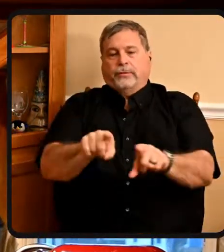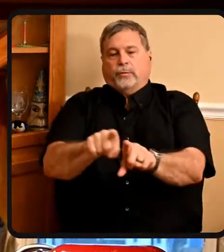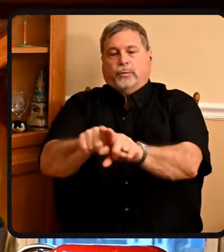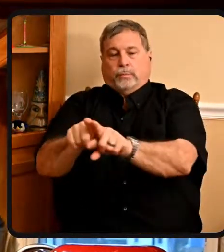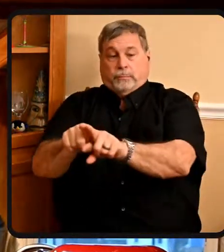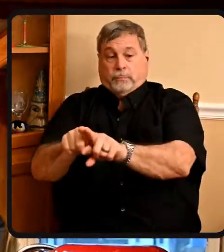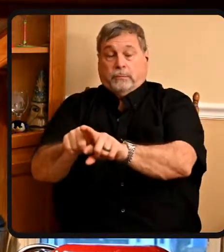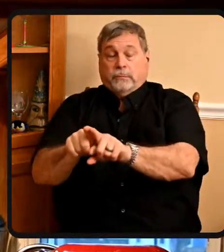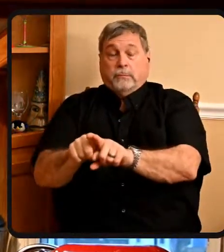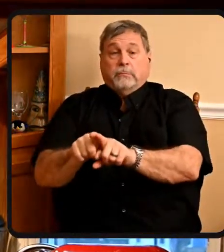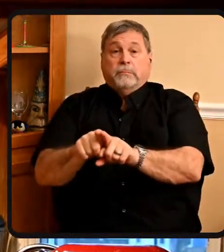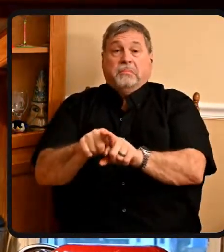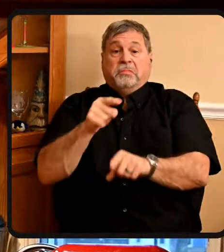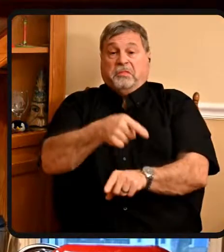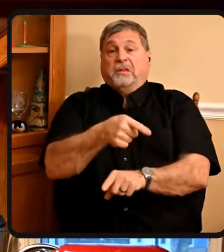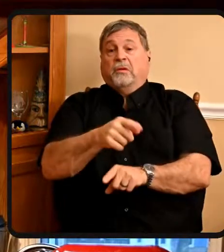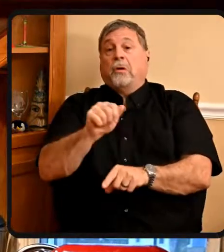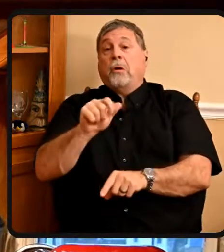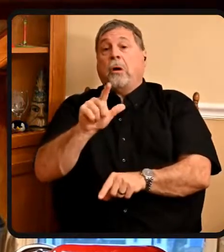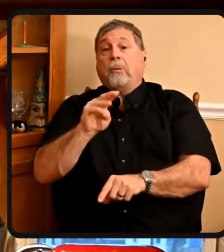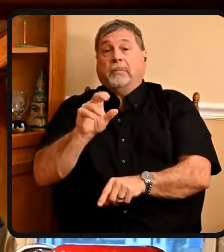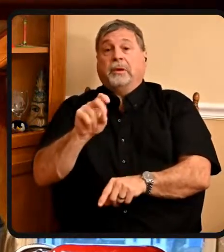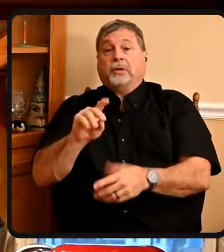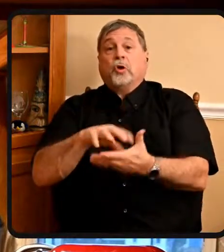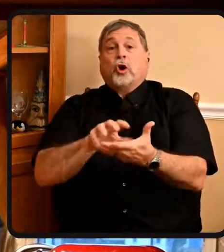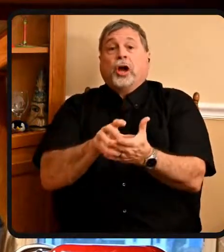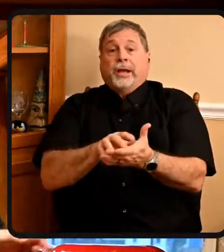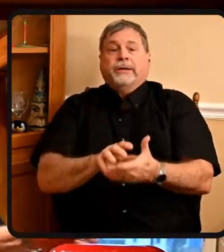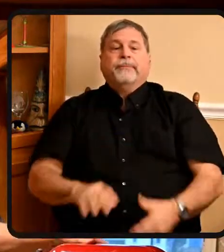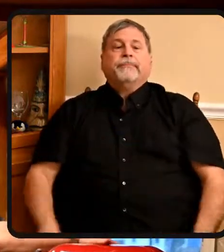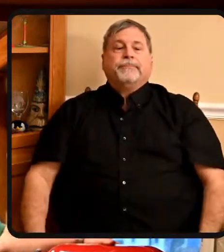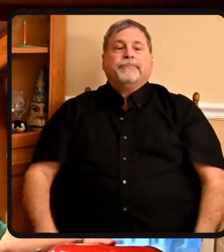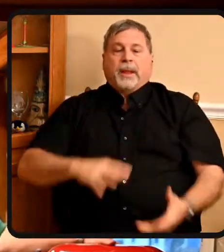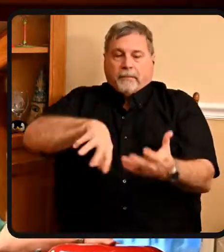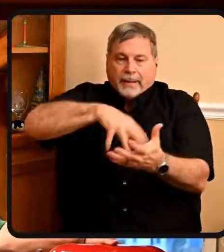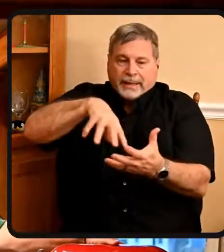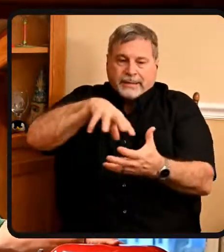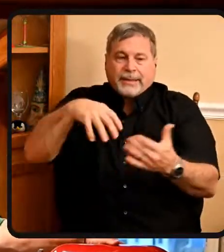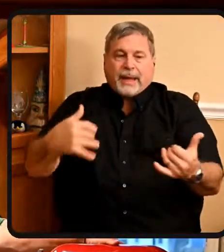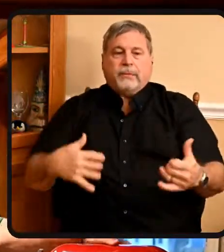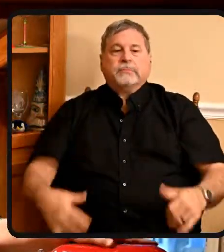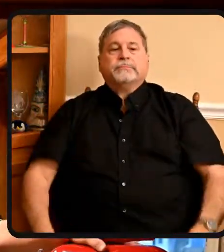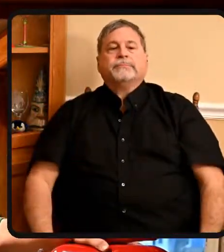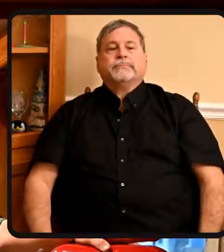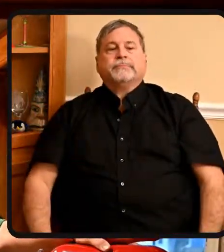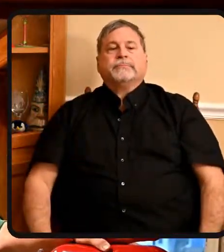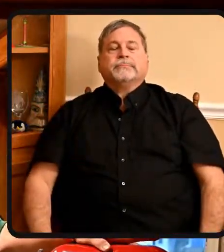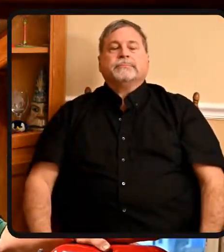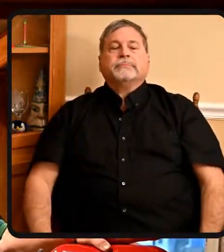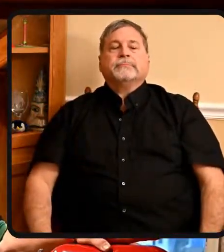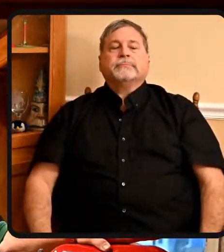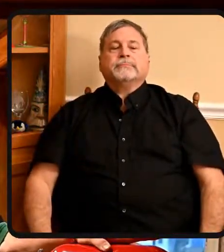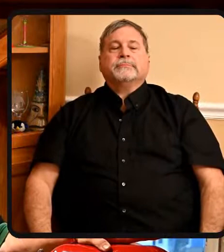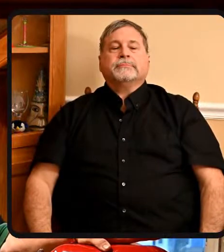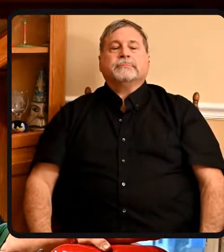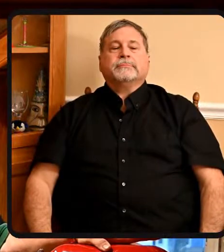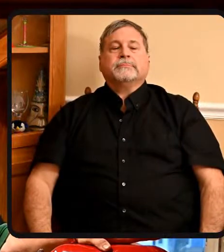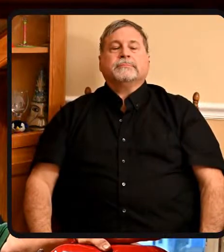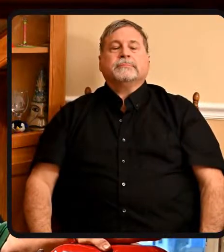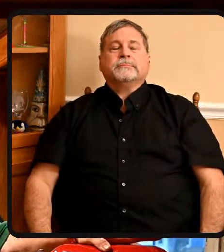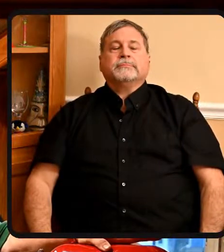add that in as well, because these are an almond cookie. And now we're going to mix it in.